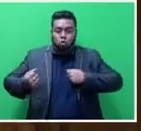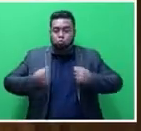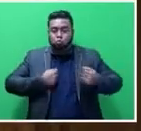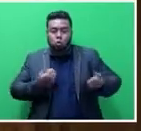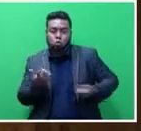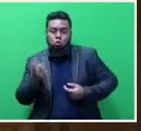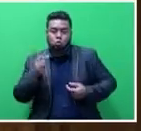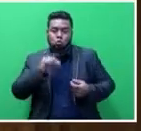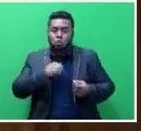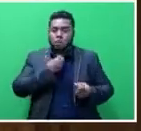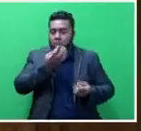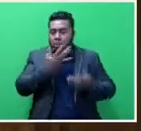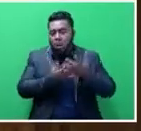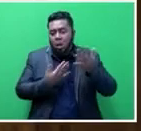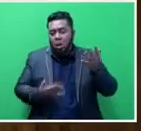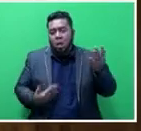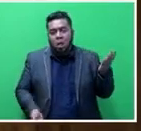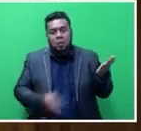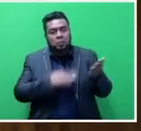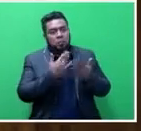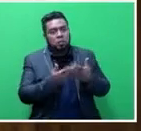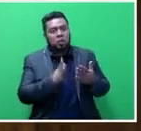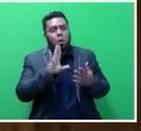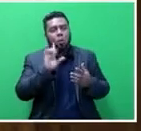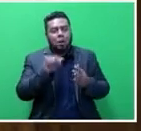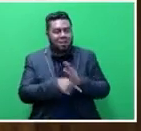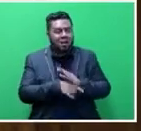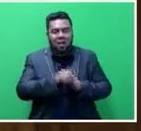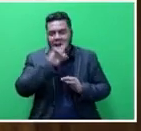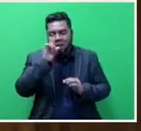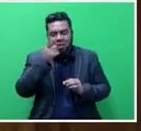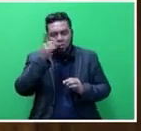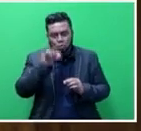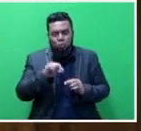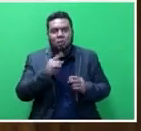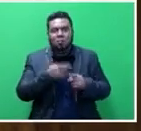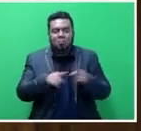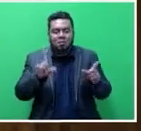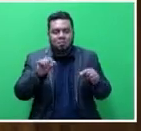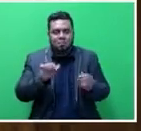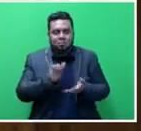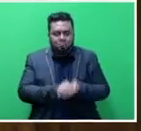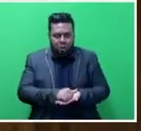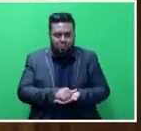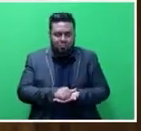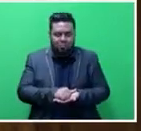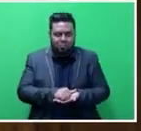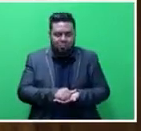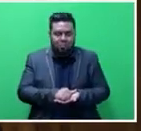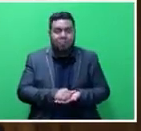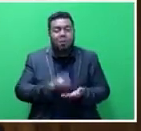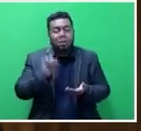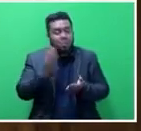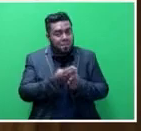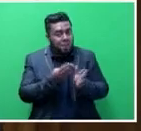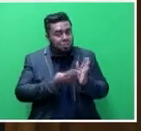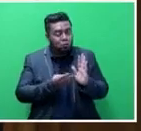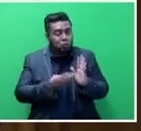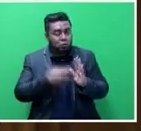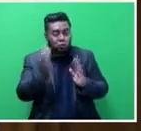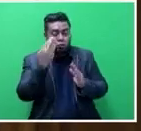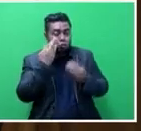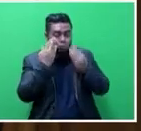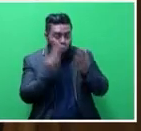the long-winded speeches is a chronic inability to get things done right. The budget reflects